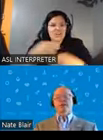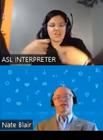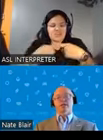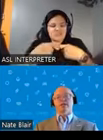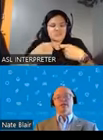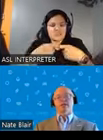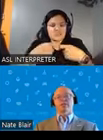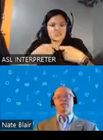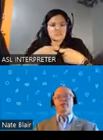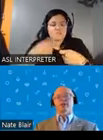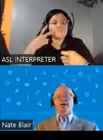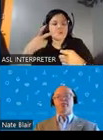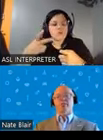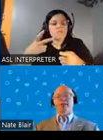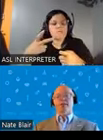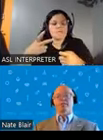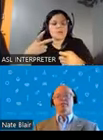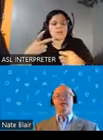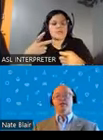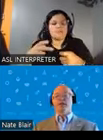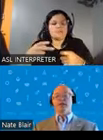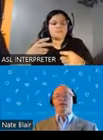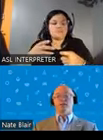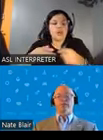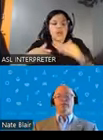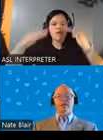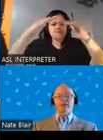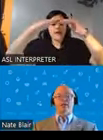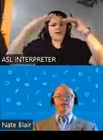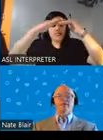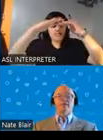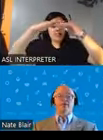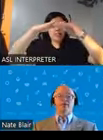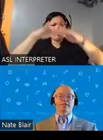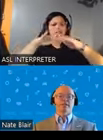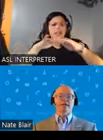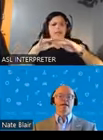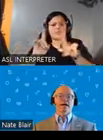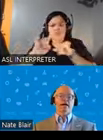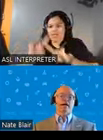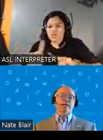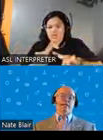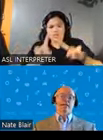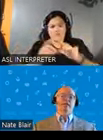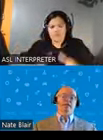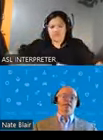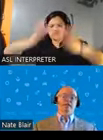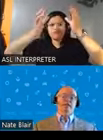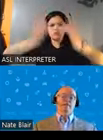that there is some level of rooftop PV represented on these different buildings, and